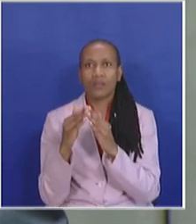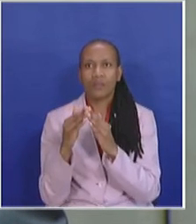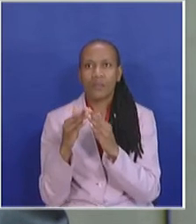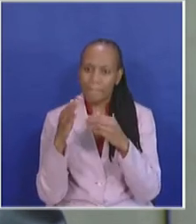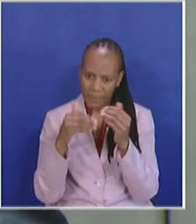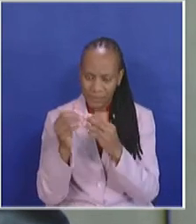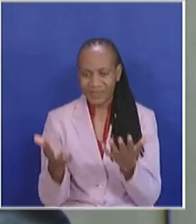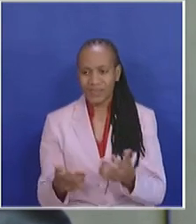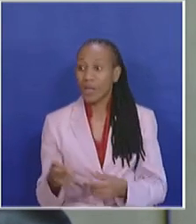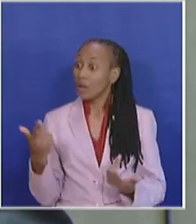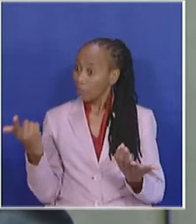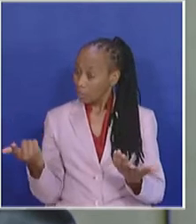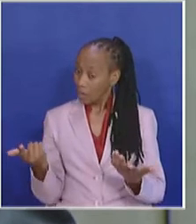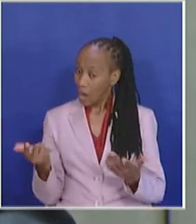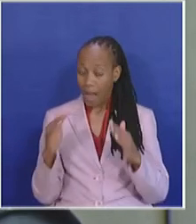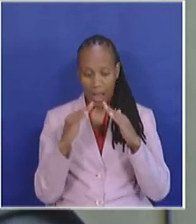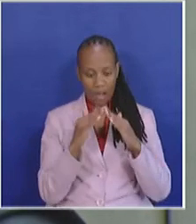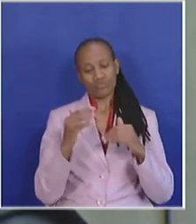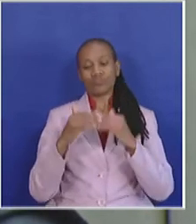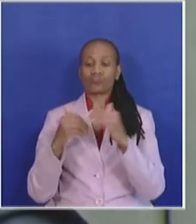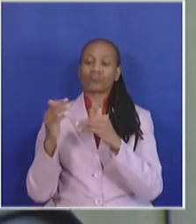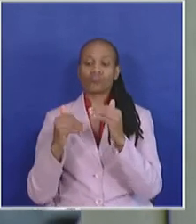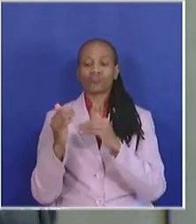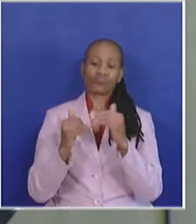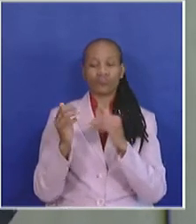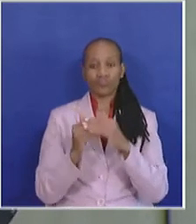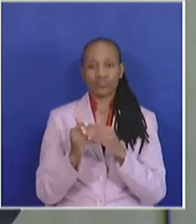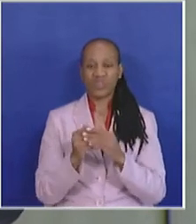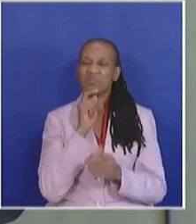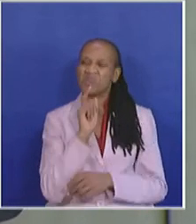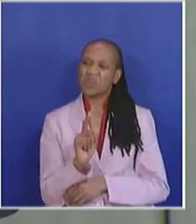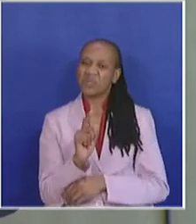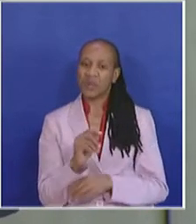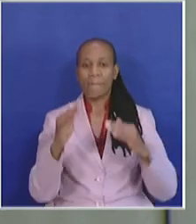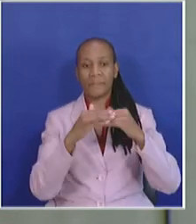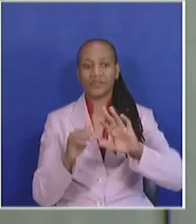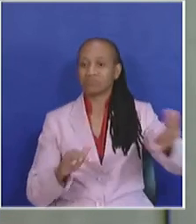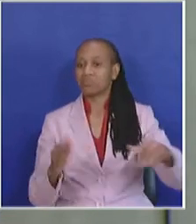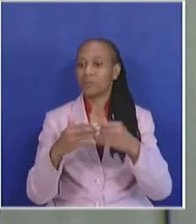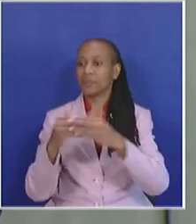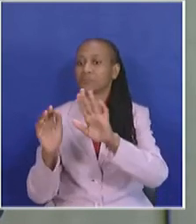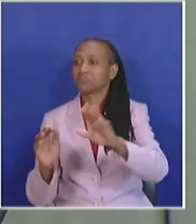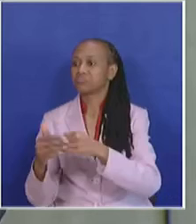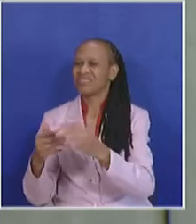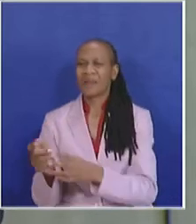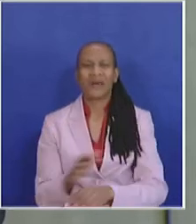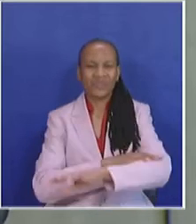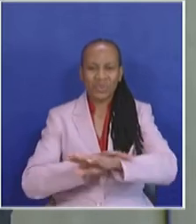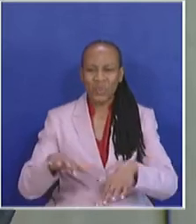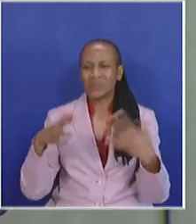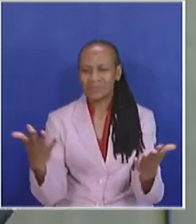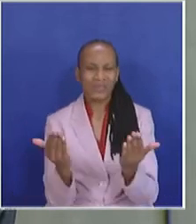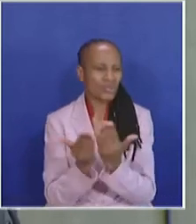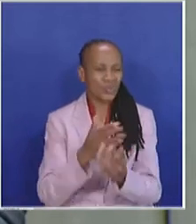When you build houses, it should no longer be about just putting houses there and then there's no infrastructure, there's no